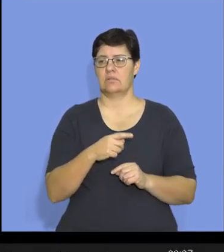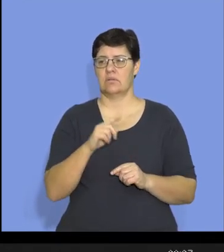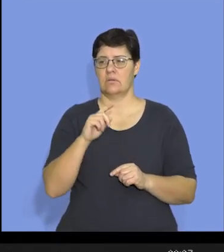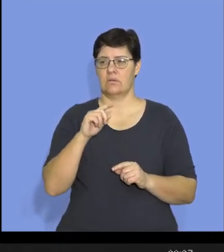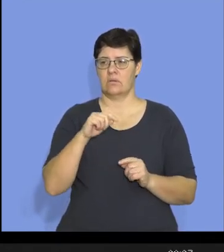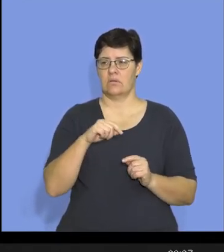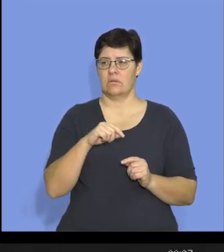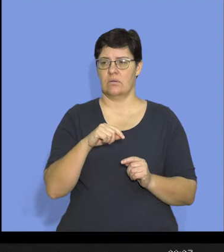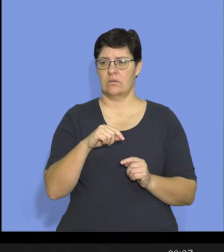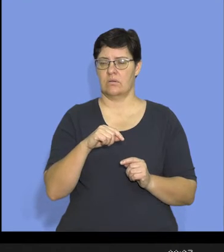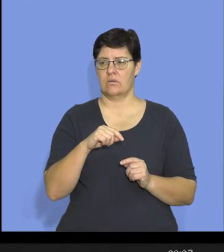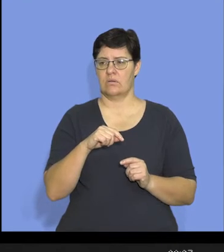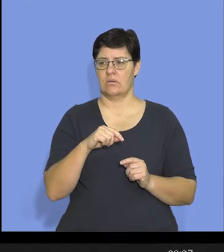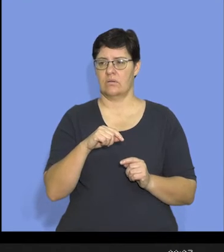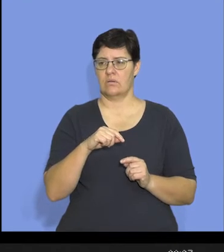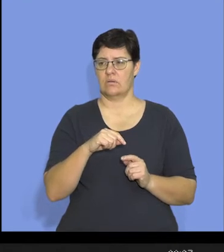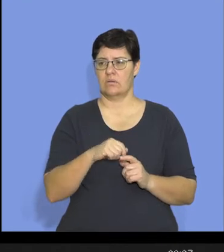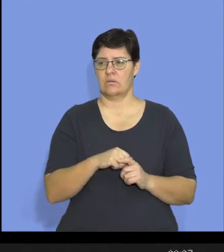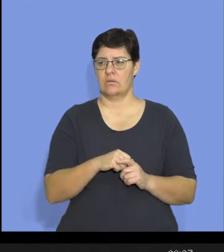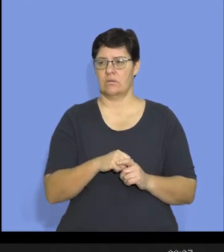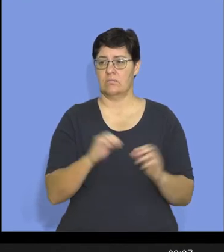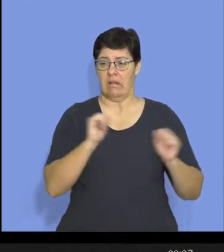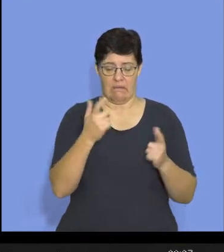should put a 5 there, so what happens when you're in a hurry,